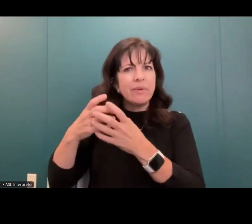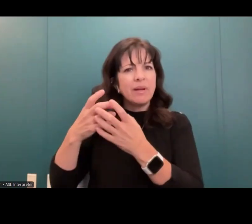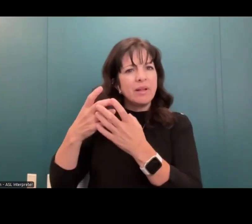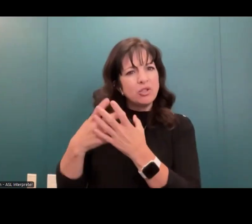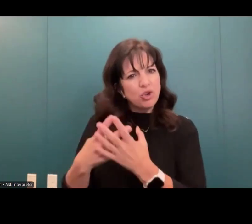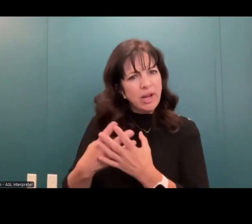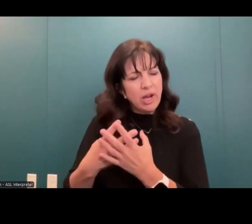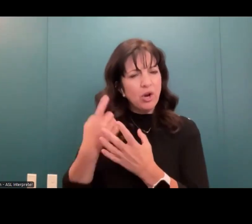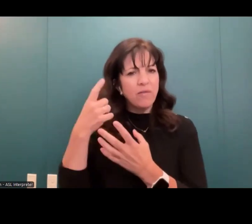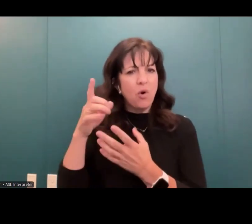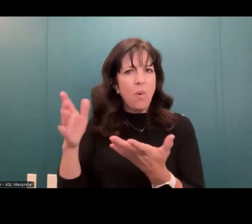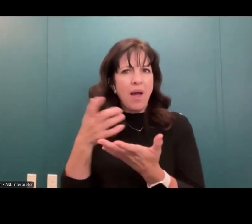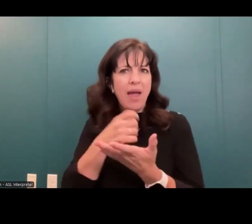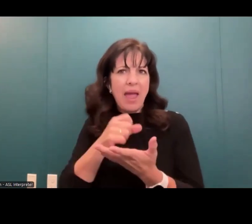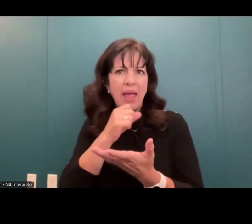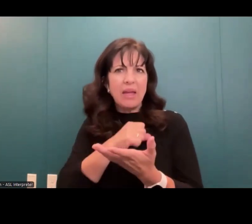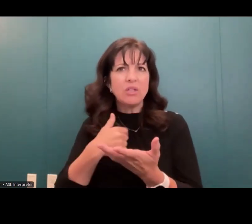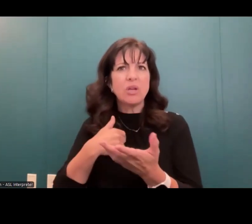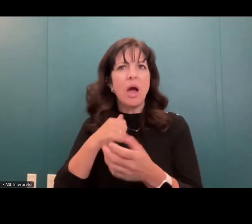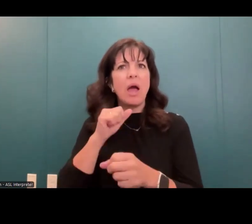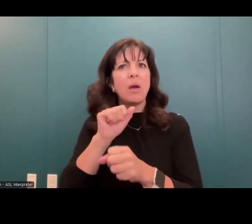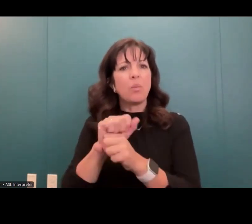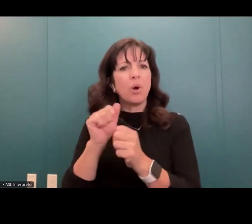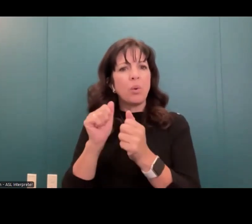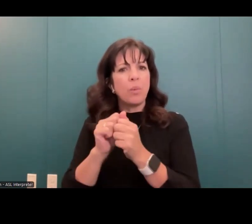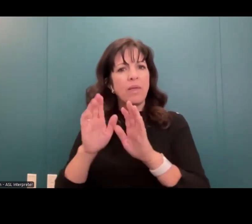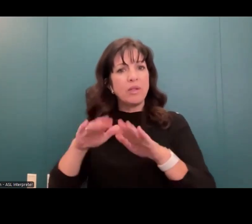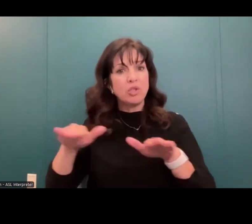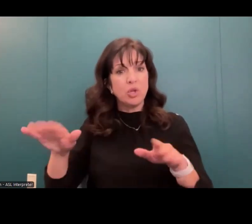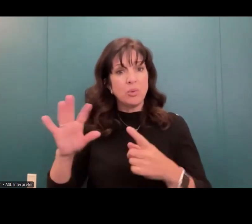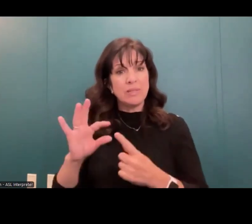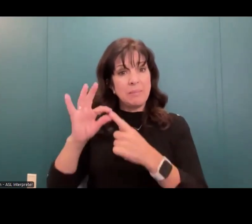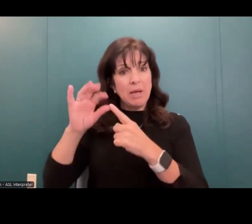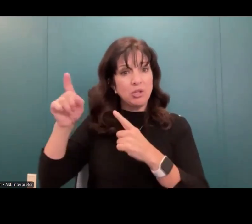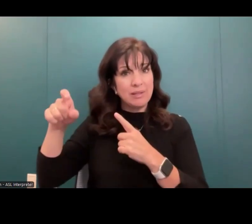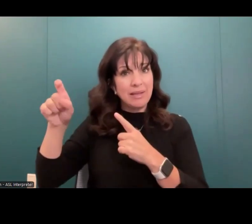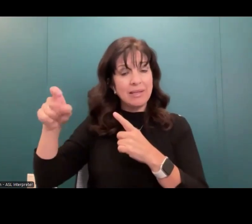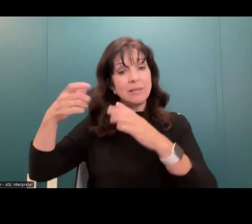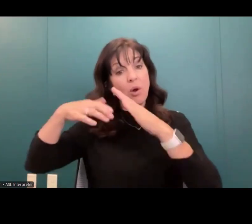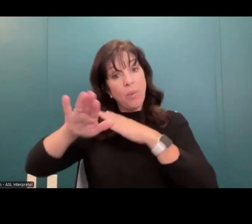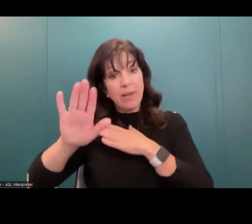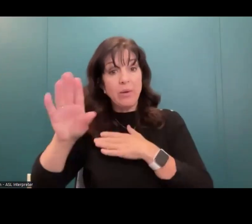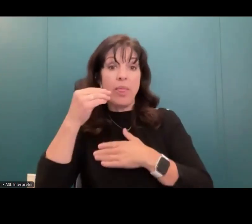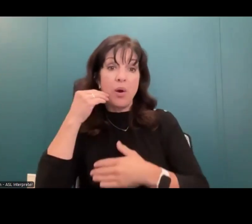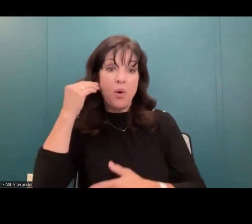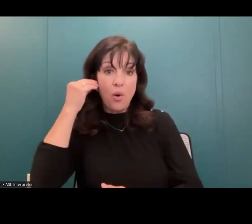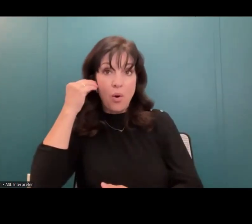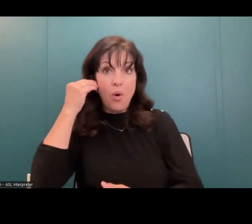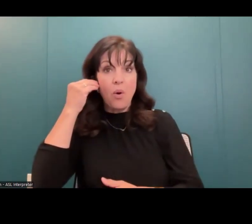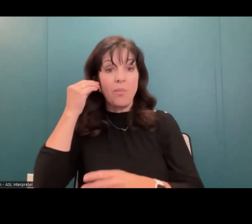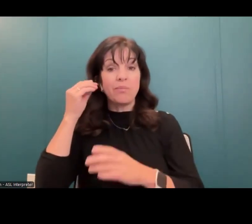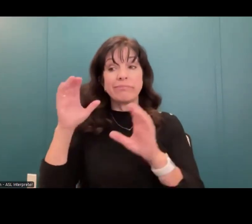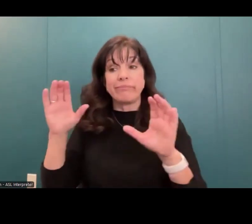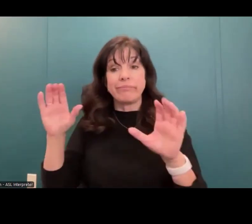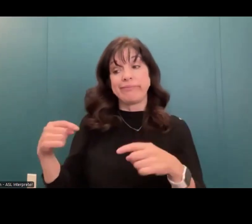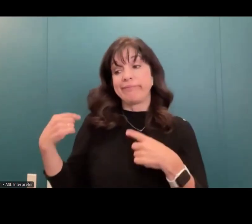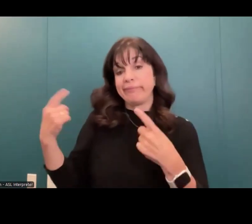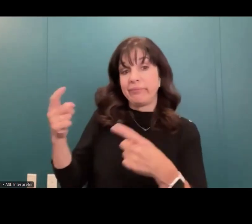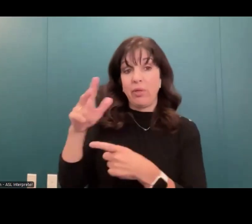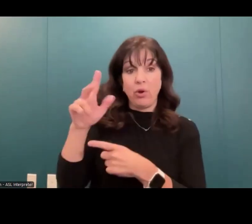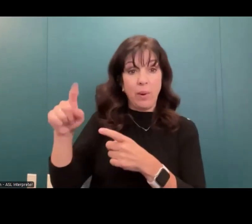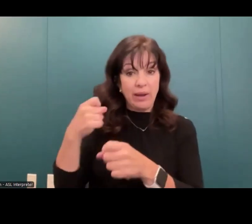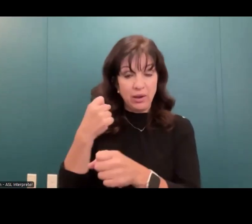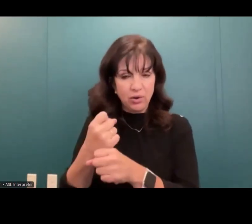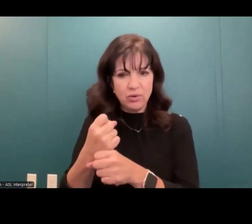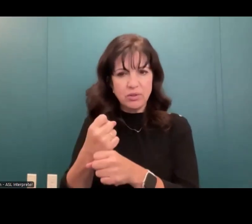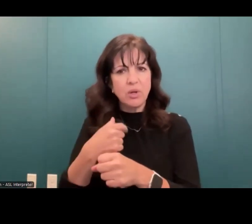what age? I work with children with special needs and go into their homes and been doing this for 31 years. And